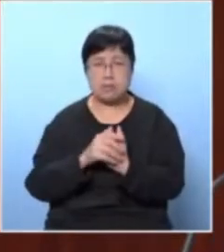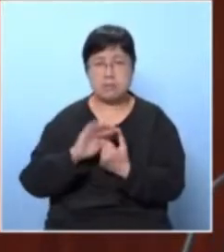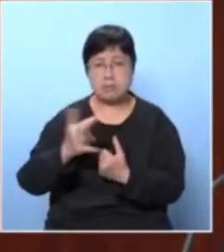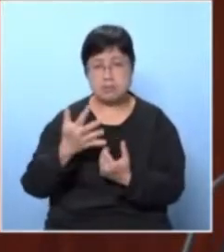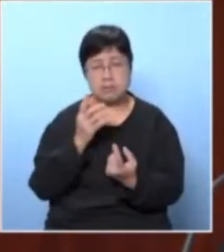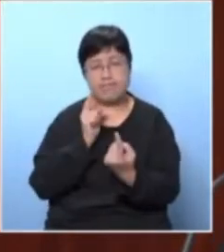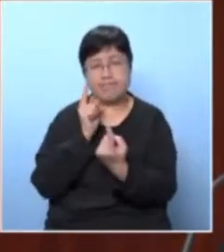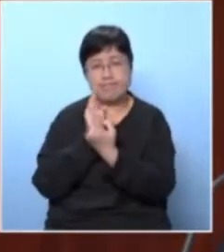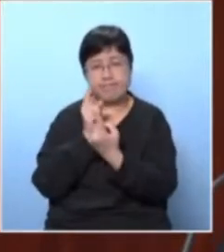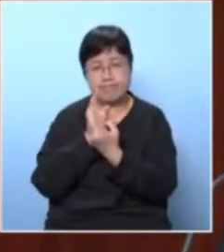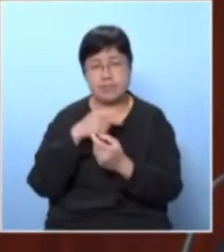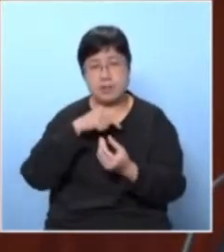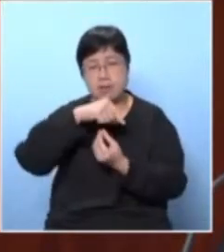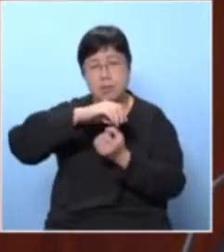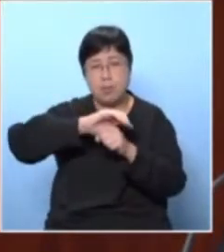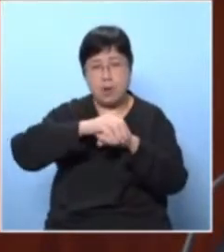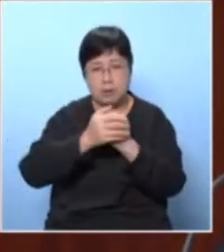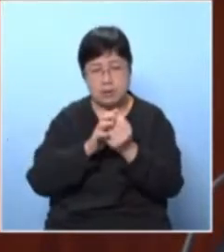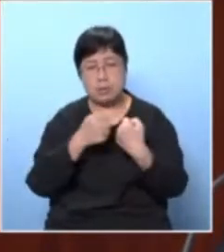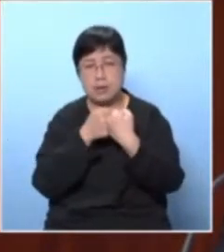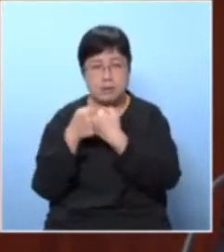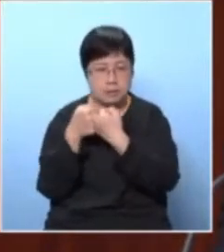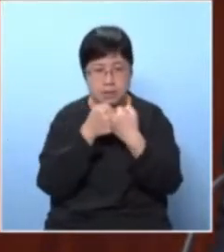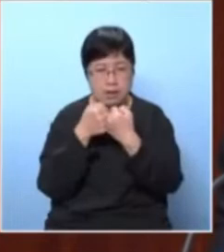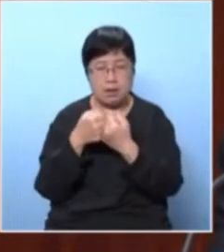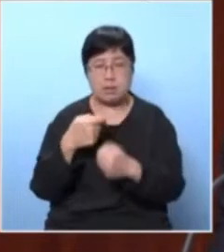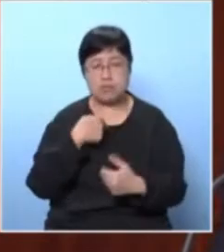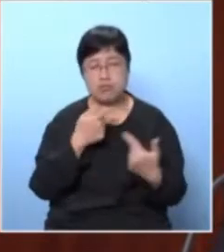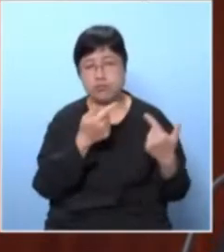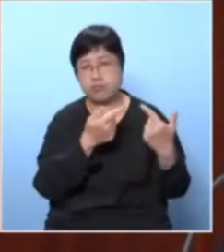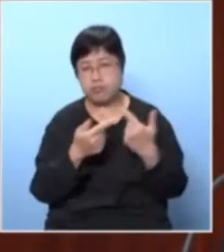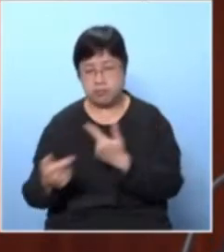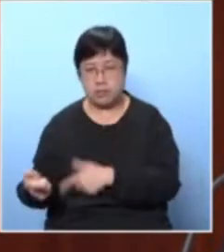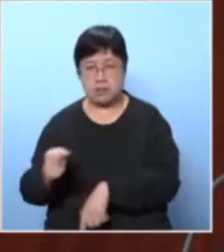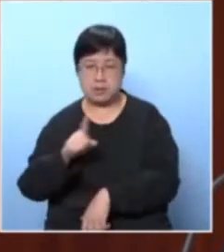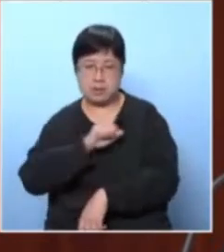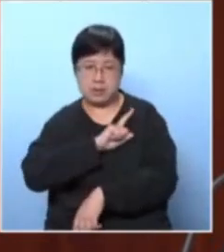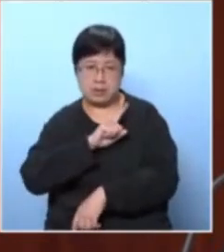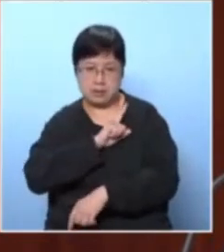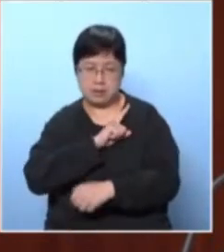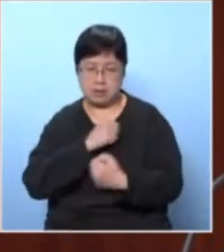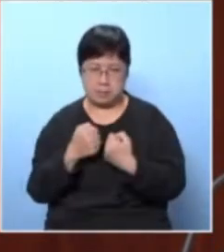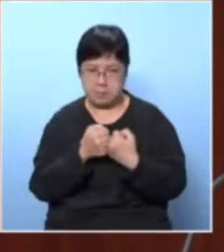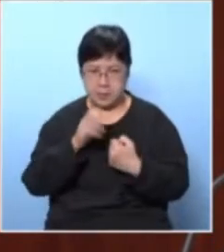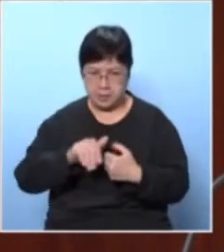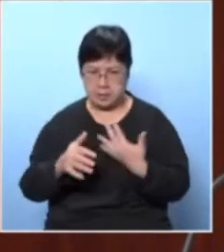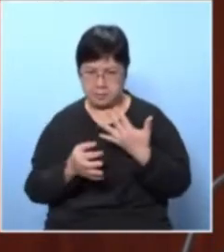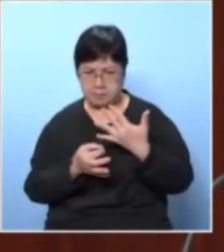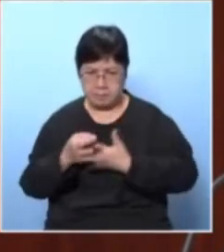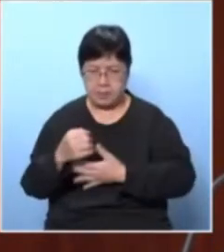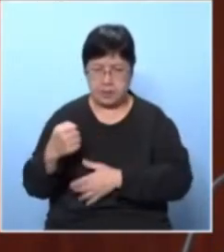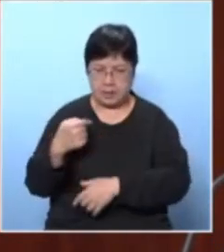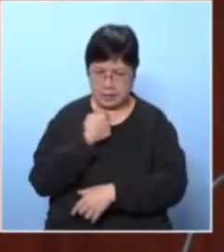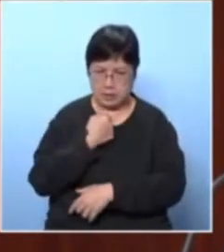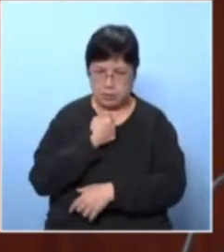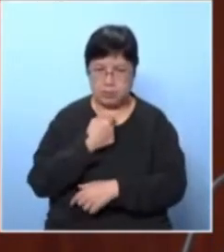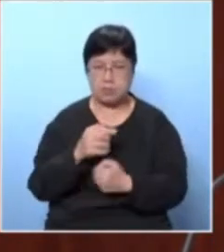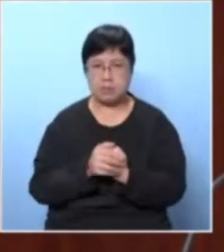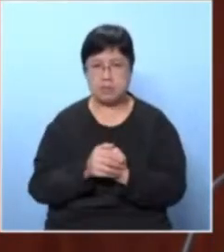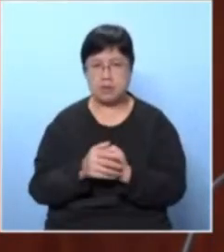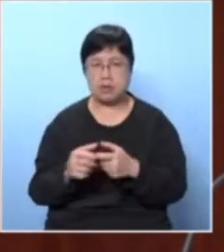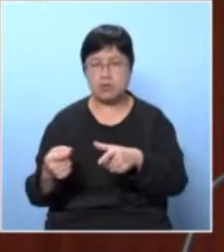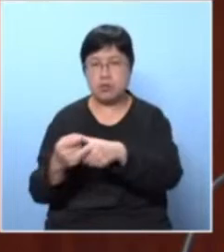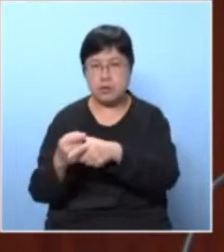in establishing or expanding their operations in Hong Kong, representing an increase of more than 25% over the same period last